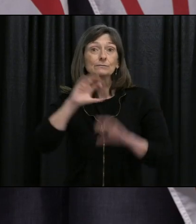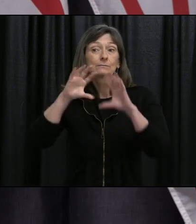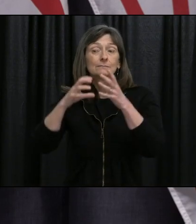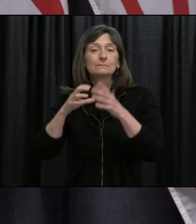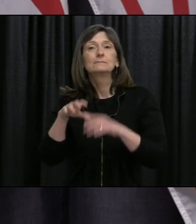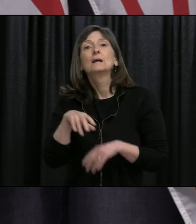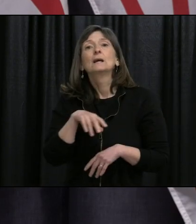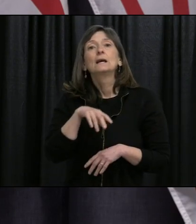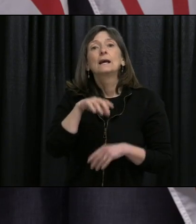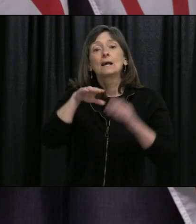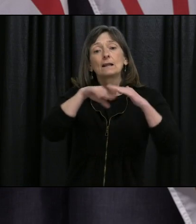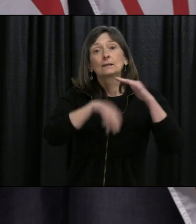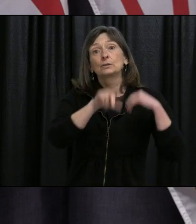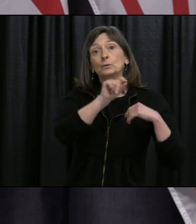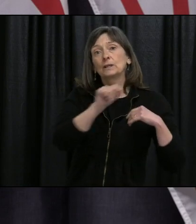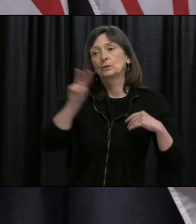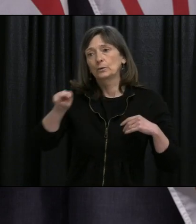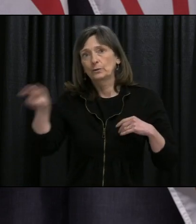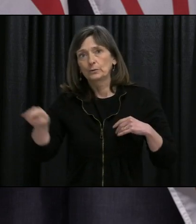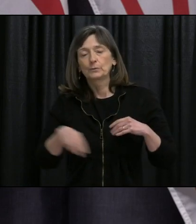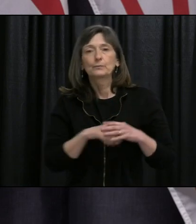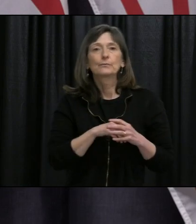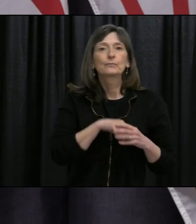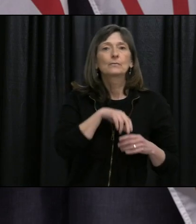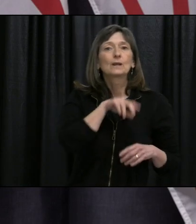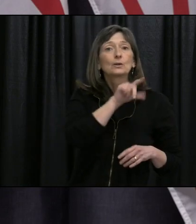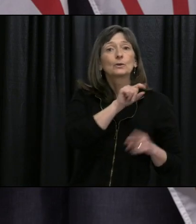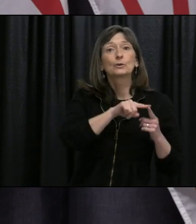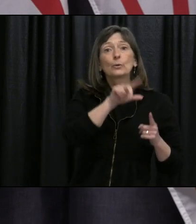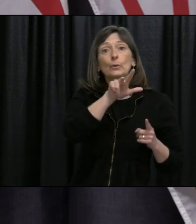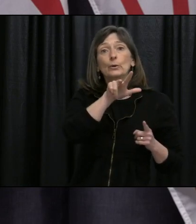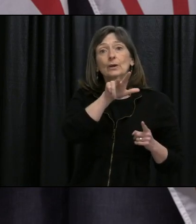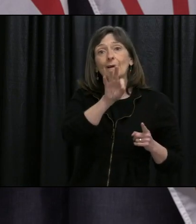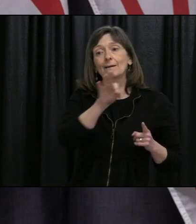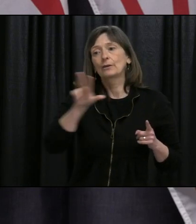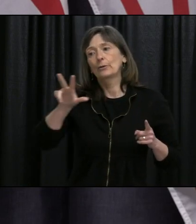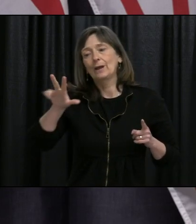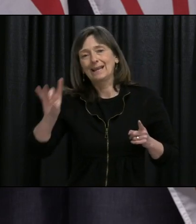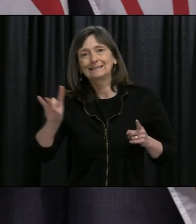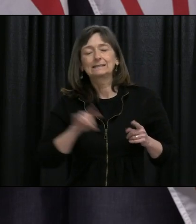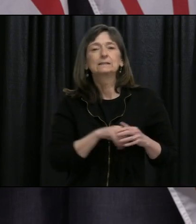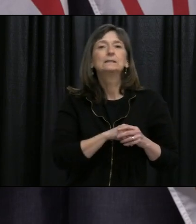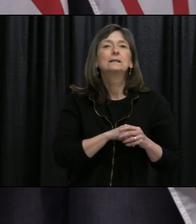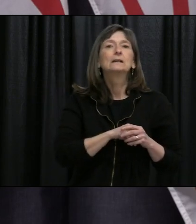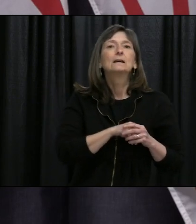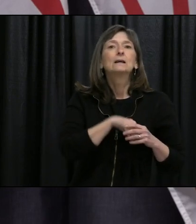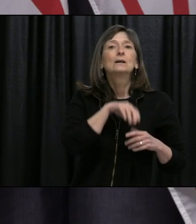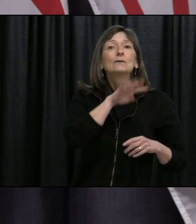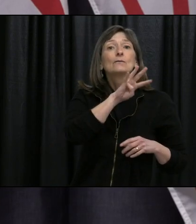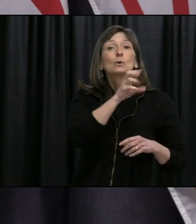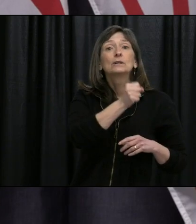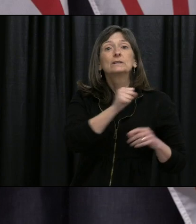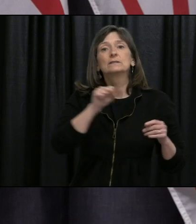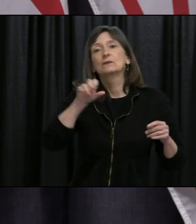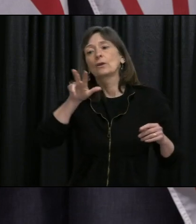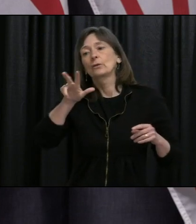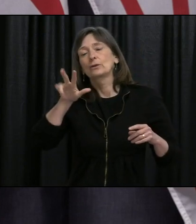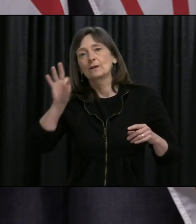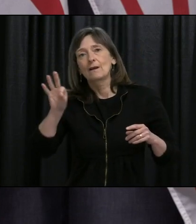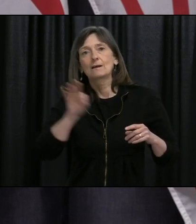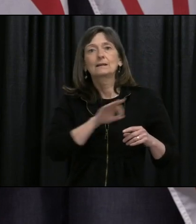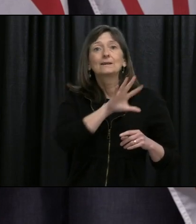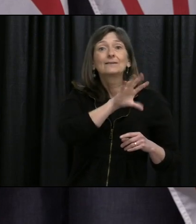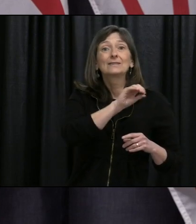have 22 people under the age of 20, 38 between 20 and 39, 39 between 40 and